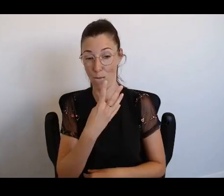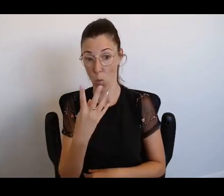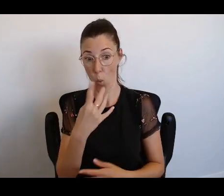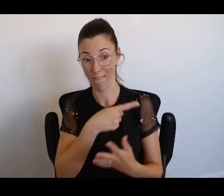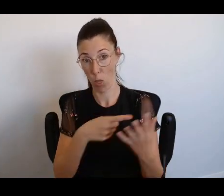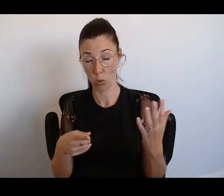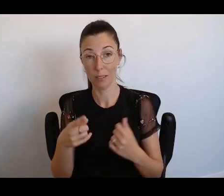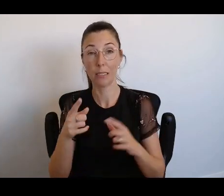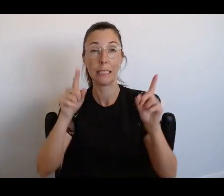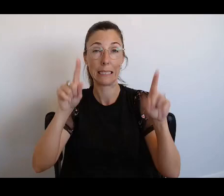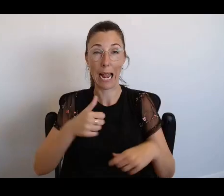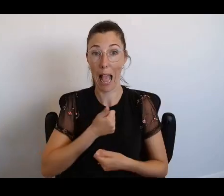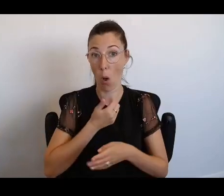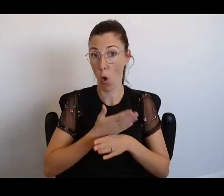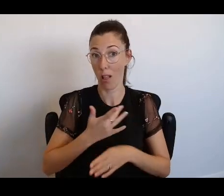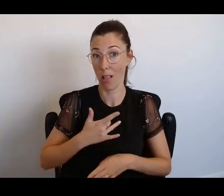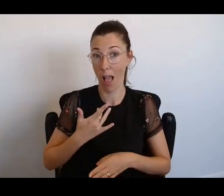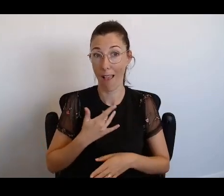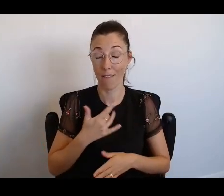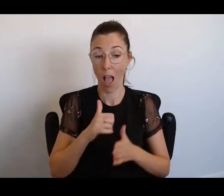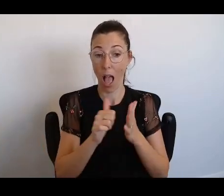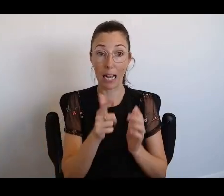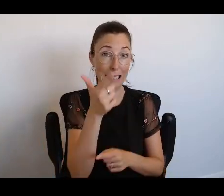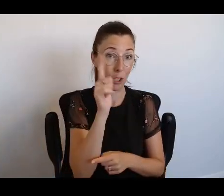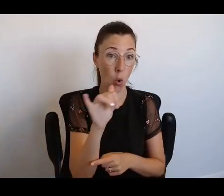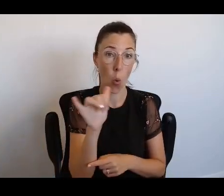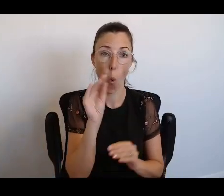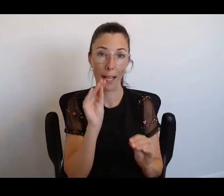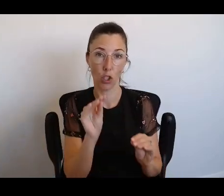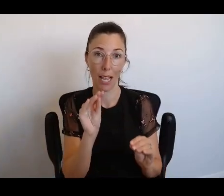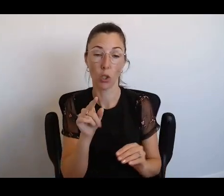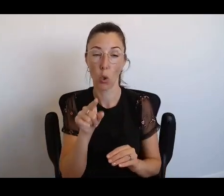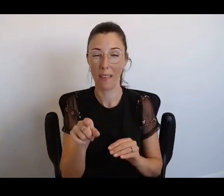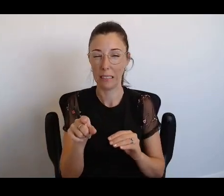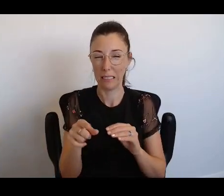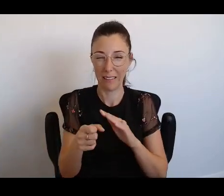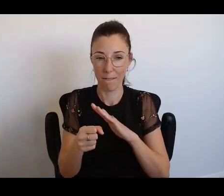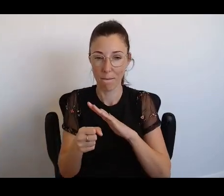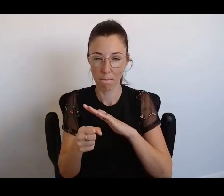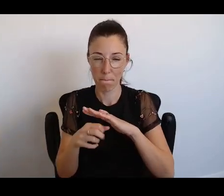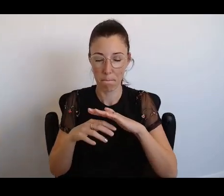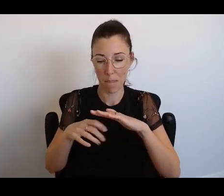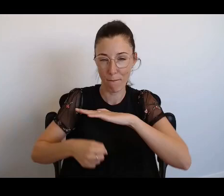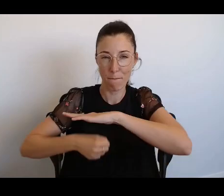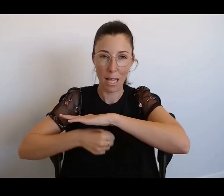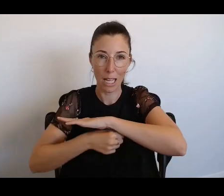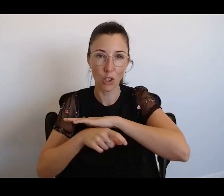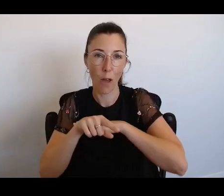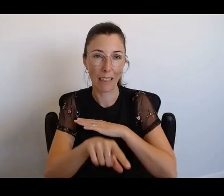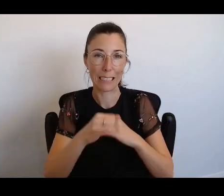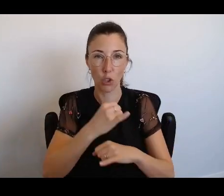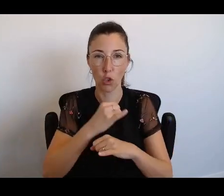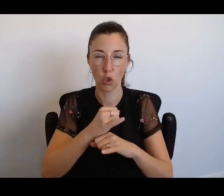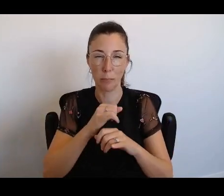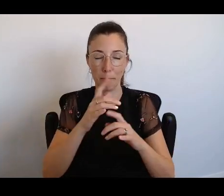or educators. And so the fabric of the institution has been woven with that experience.